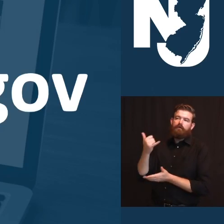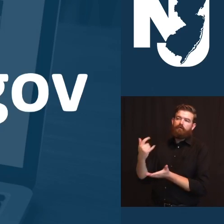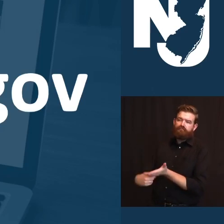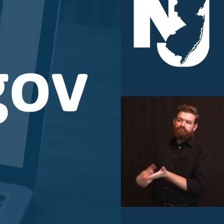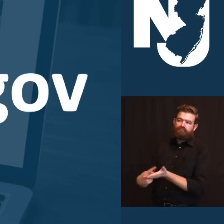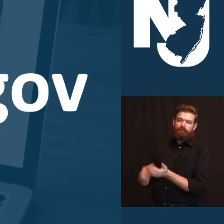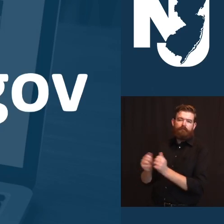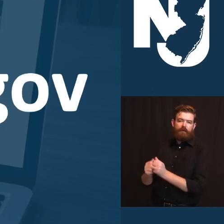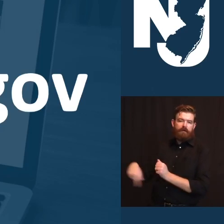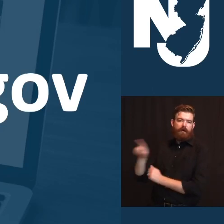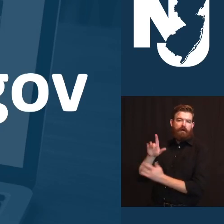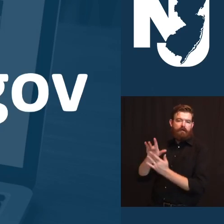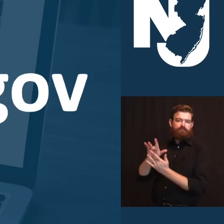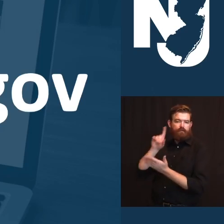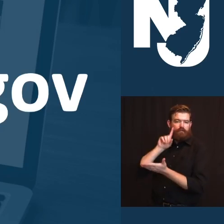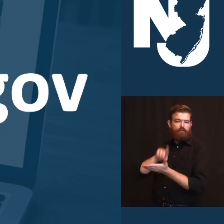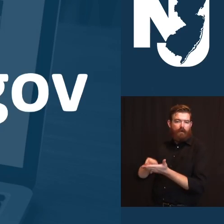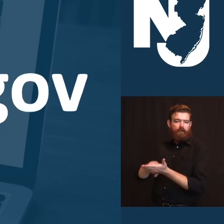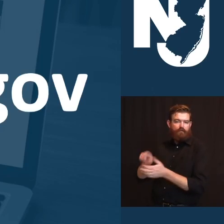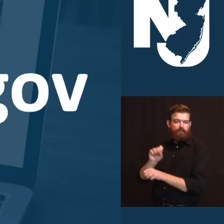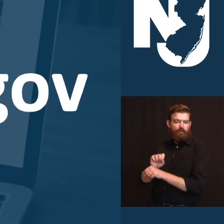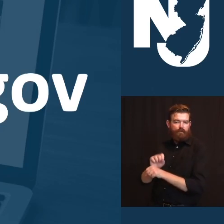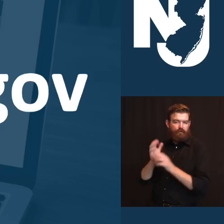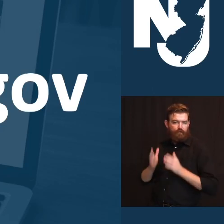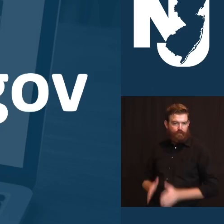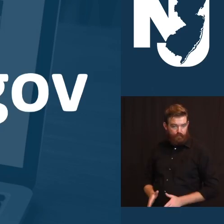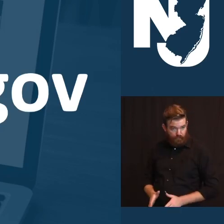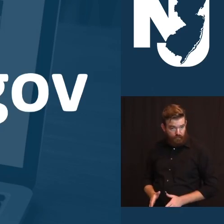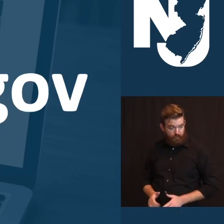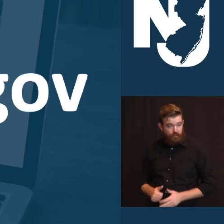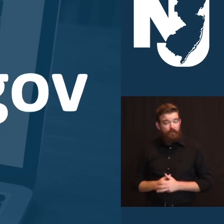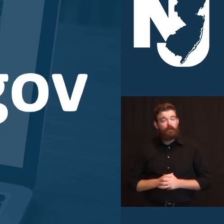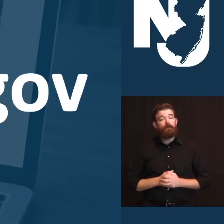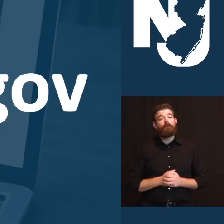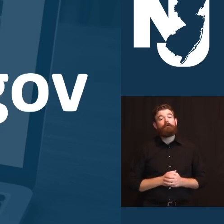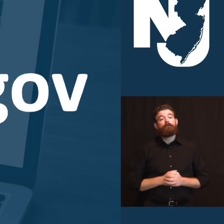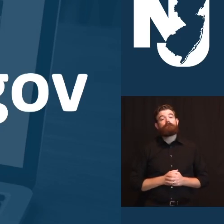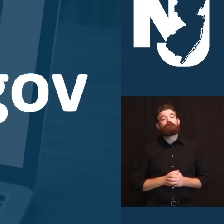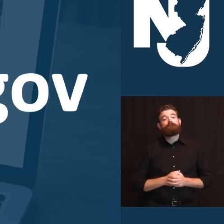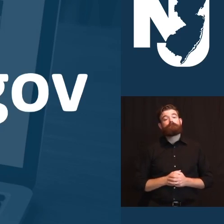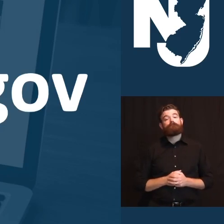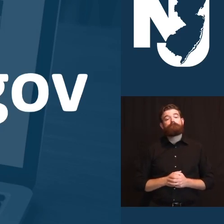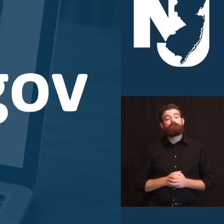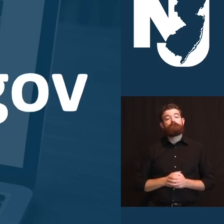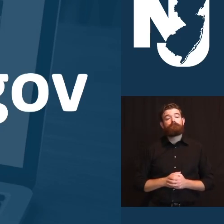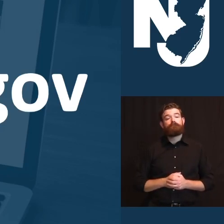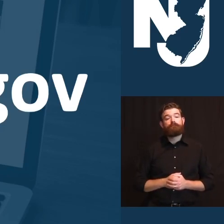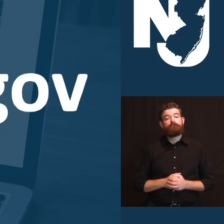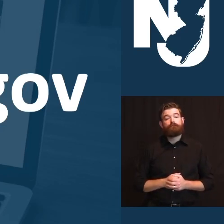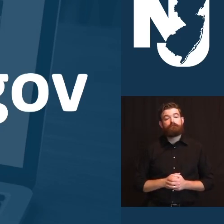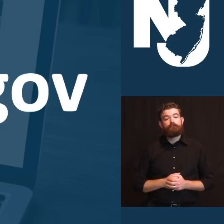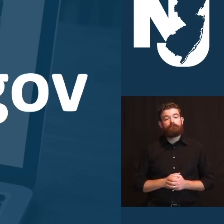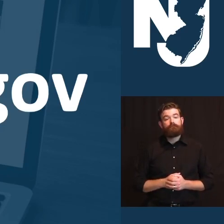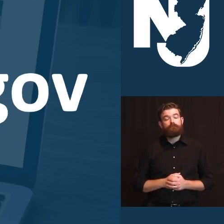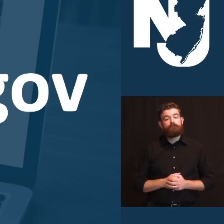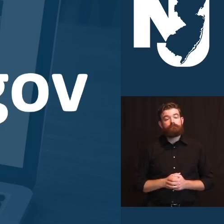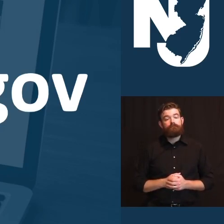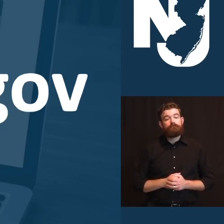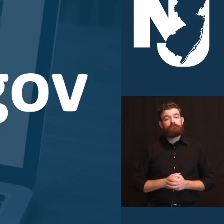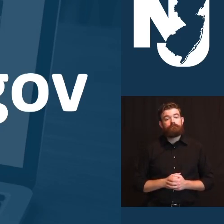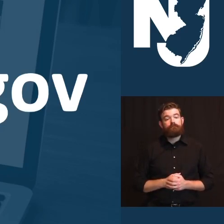from our numbers, while we're generally still among the very best states in America, we are not out of the woods. So the